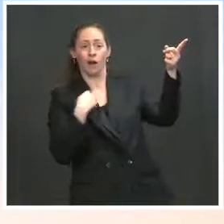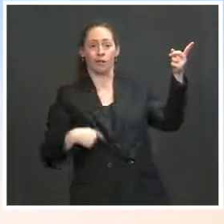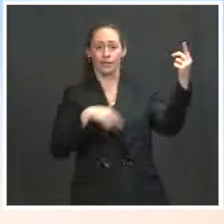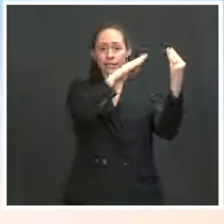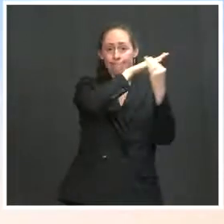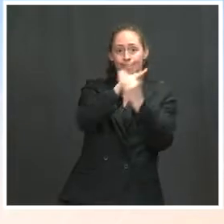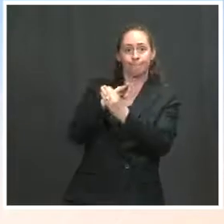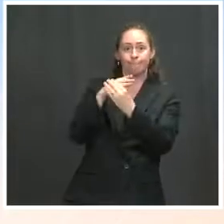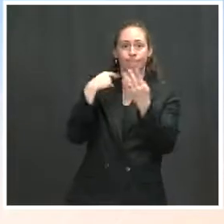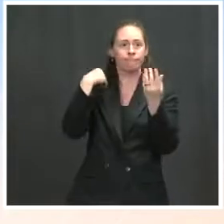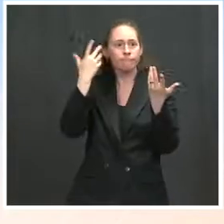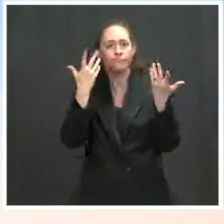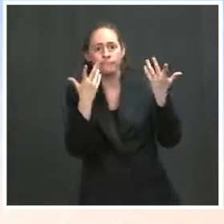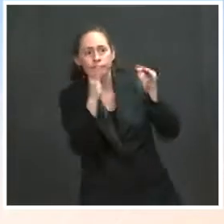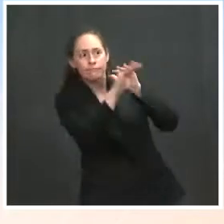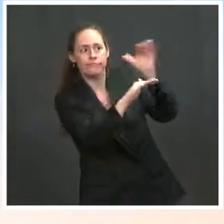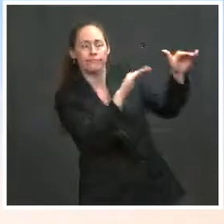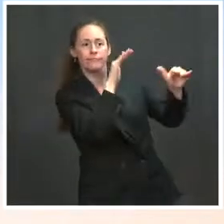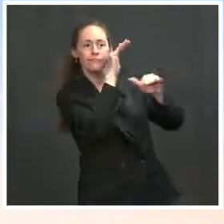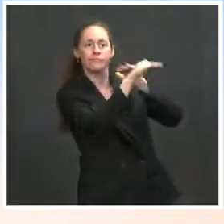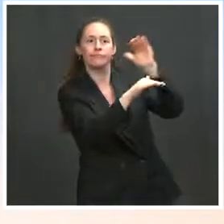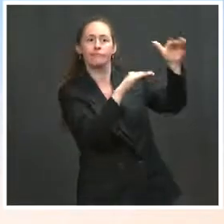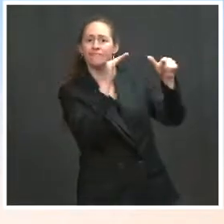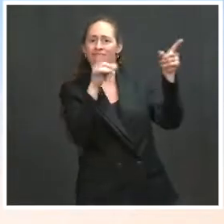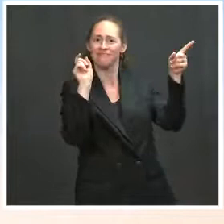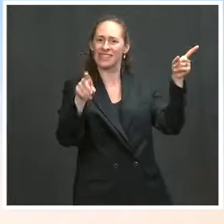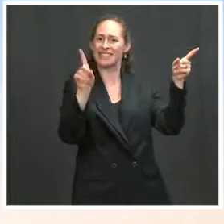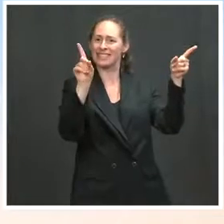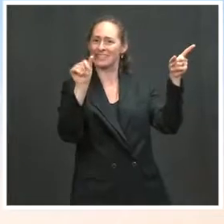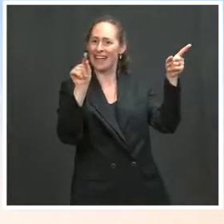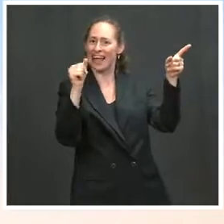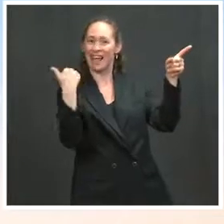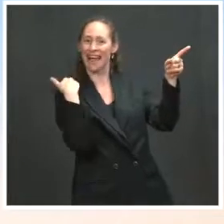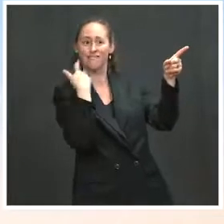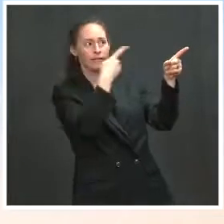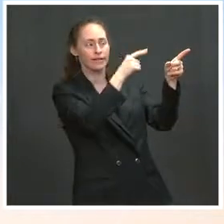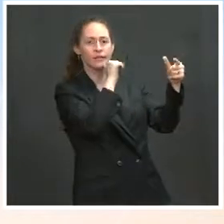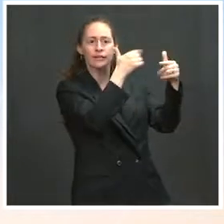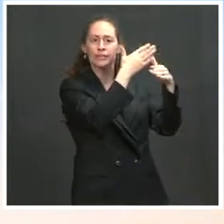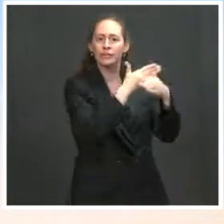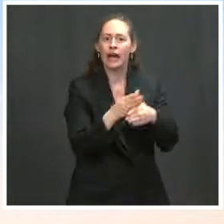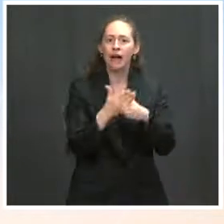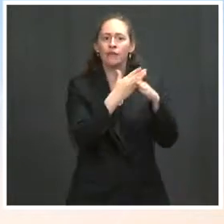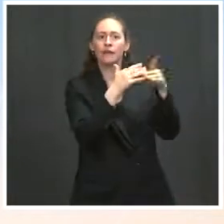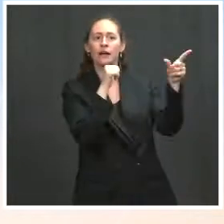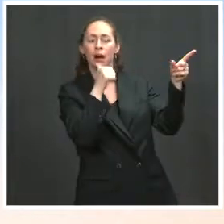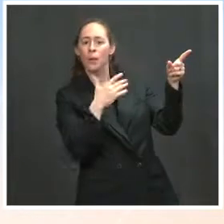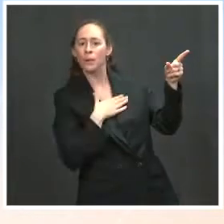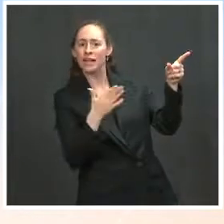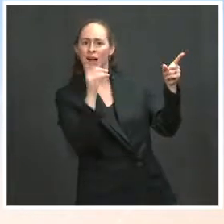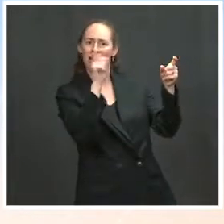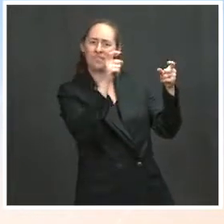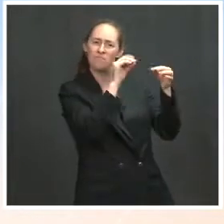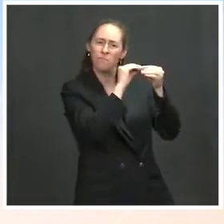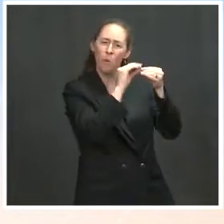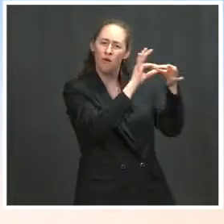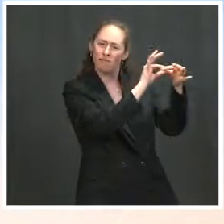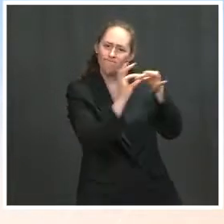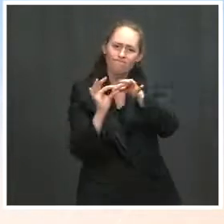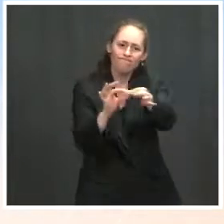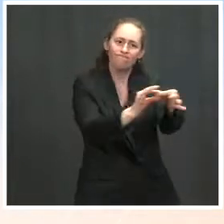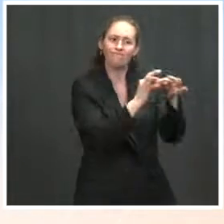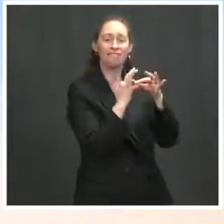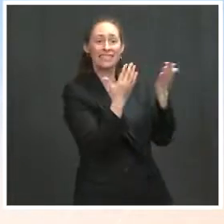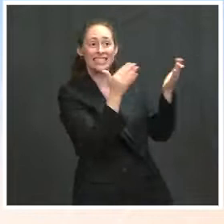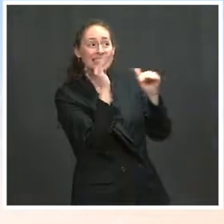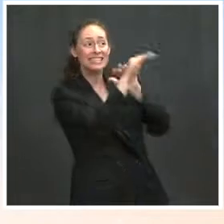long time, that China needed to provide more access to the lab, cooperate more fully with the scientific investigators, and